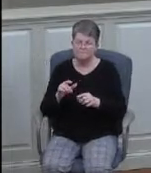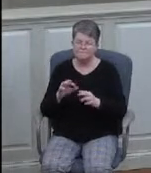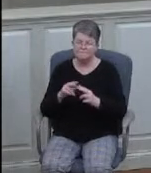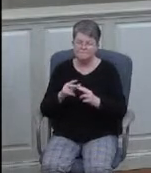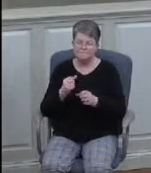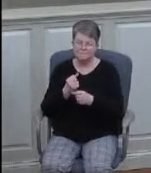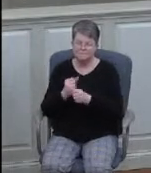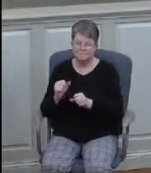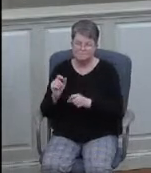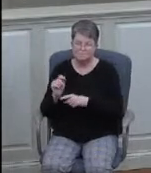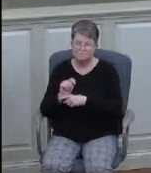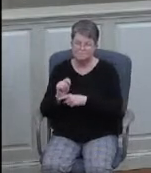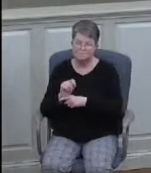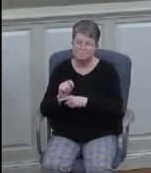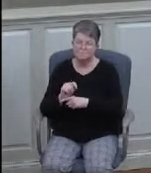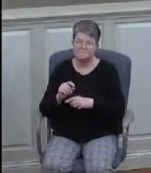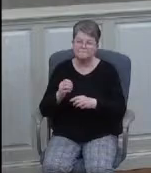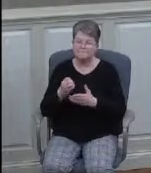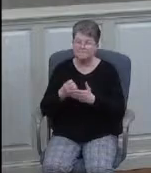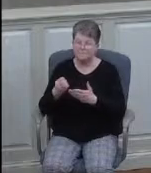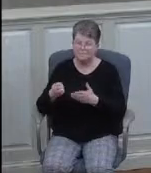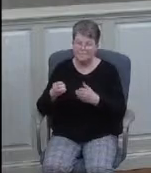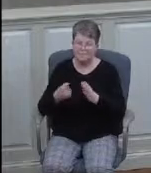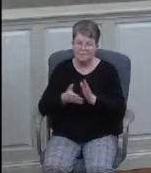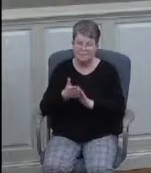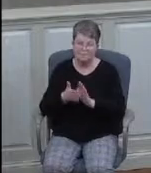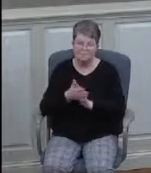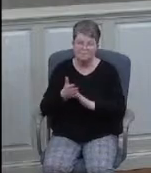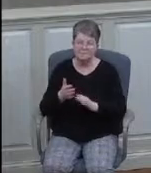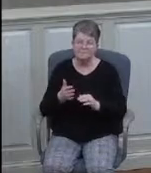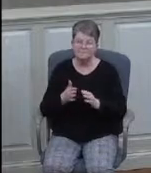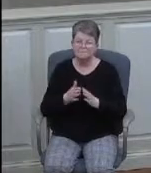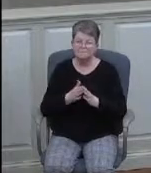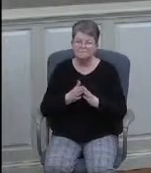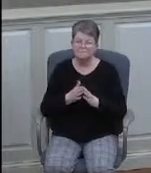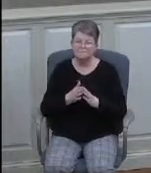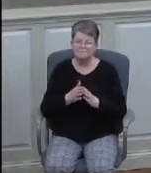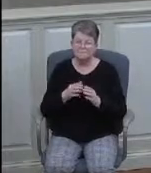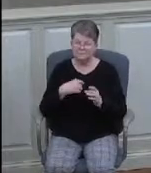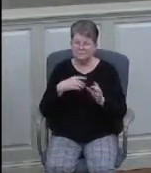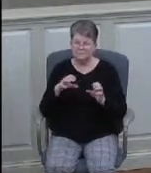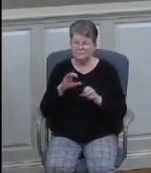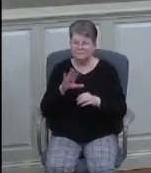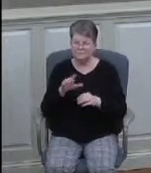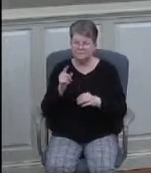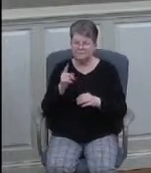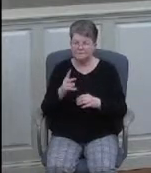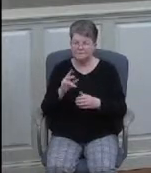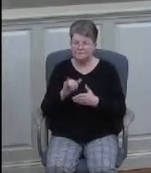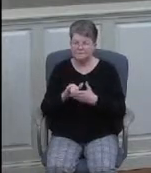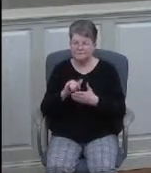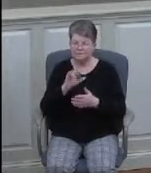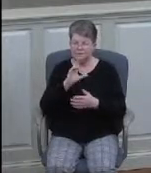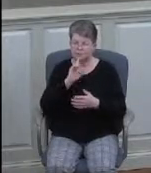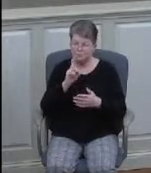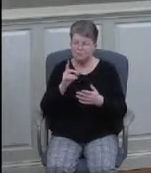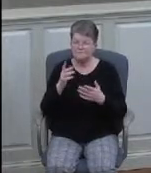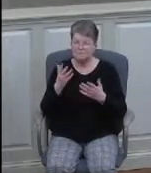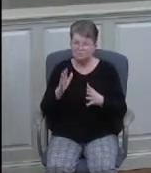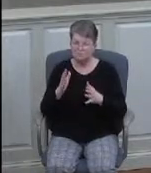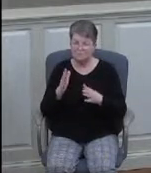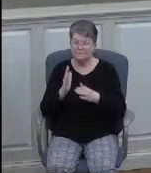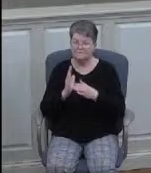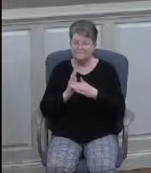safety training, equipment operation, general facility structures. We've done about half of that. We probably would have had it already completed,